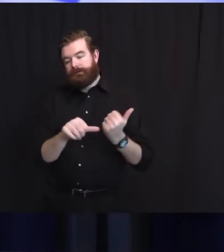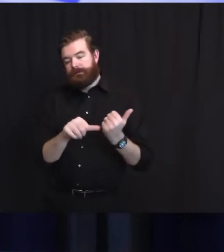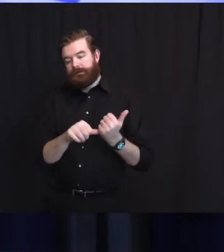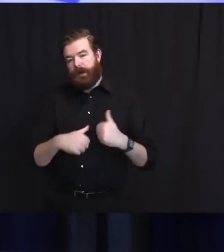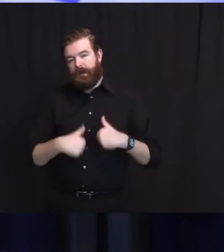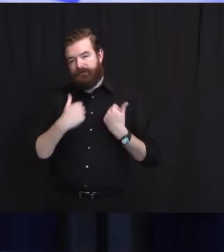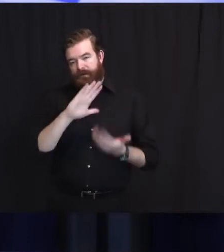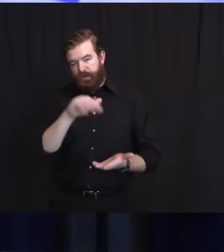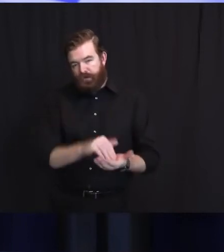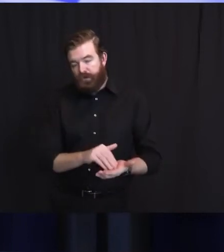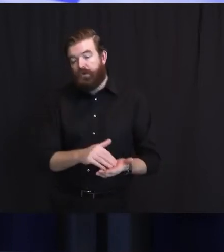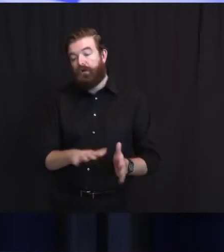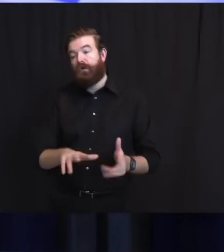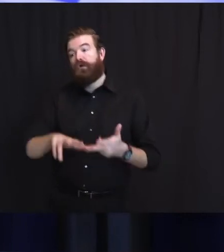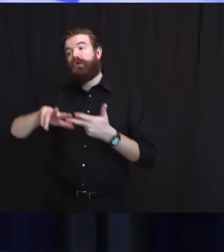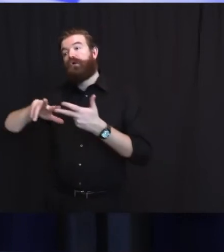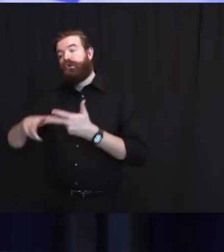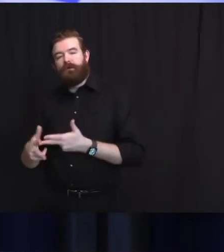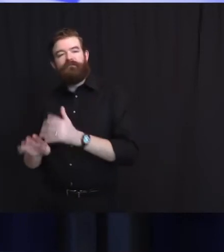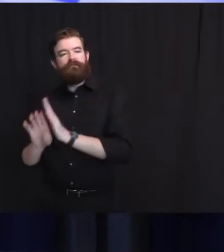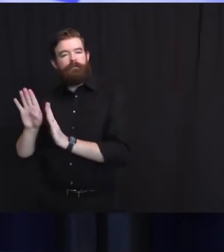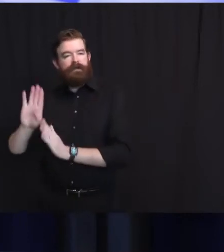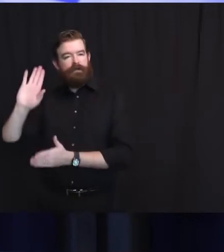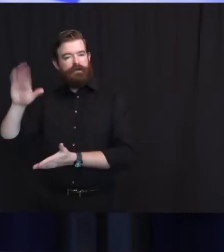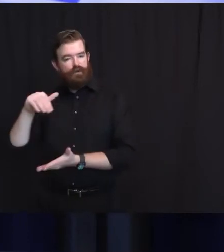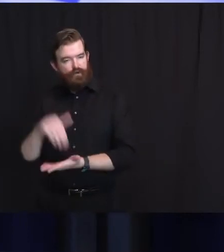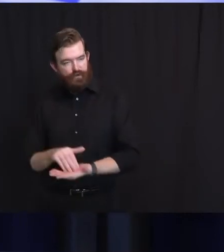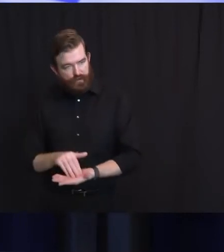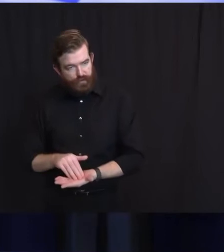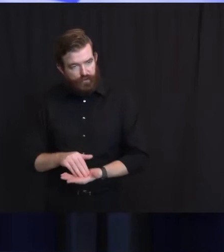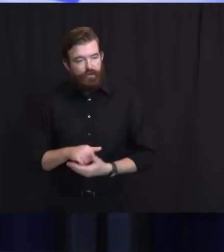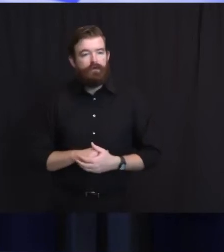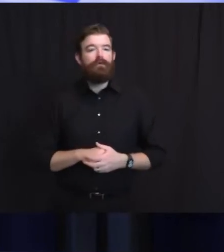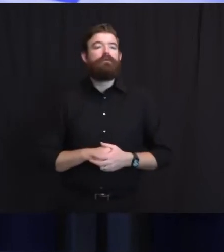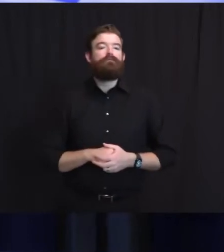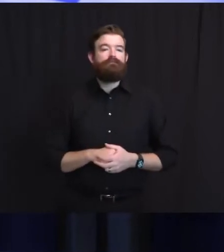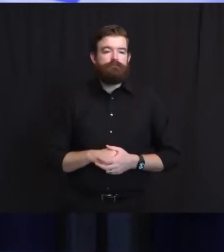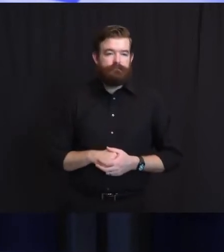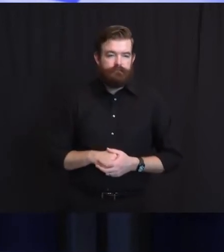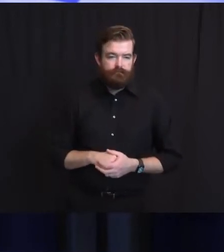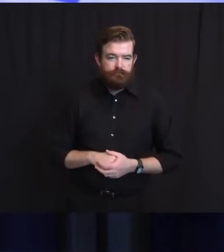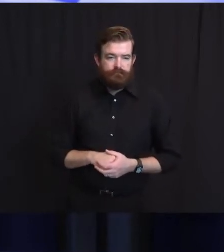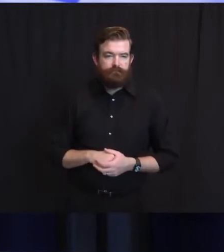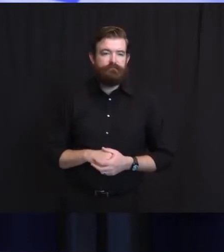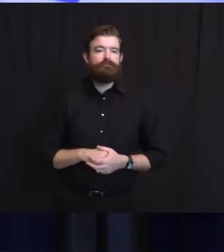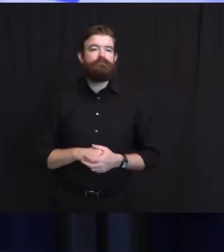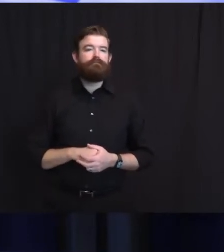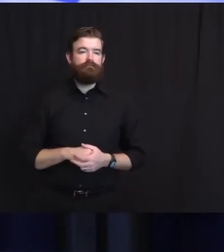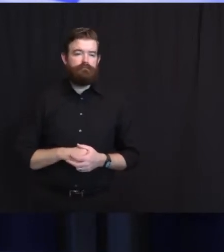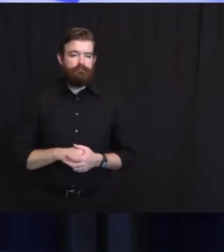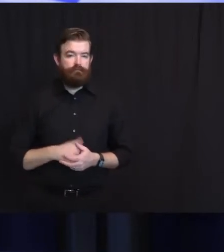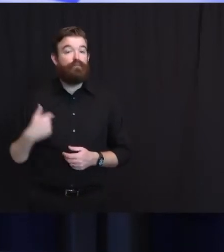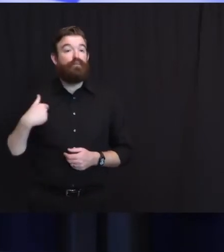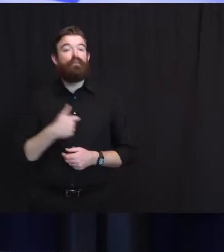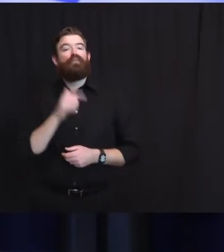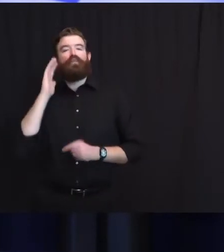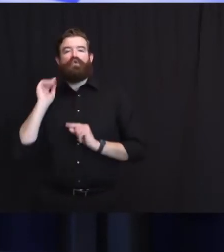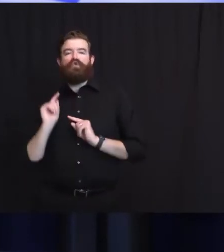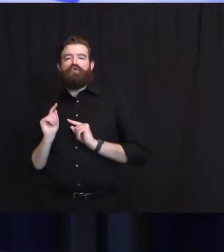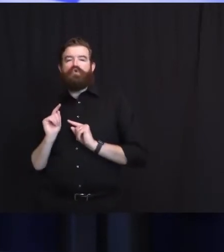group homes, and they'll be in the queue to be visited and vaccinated.